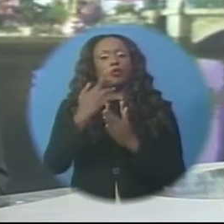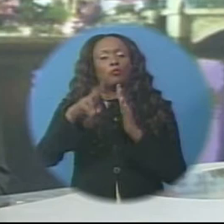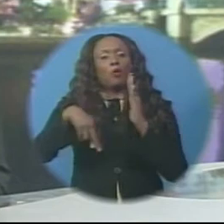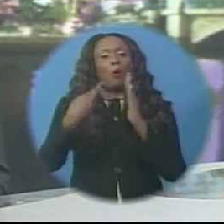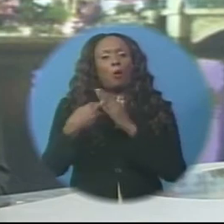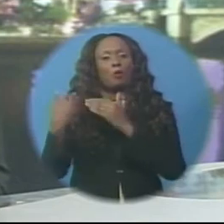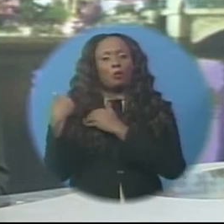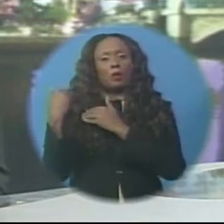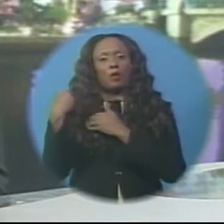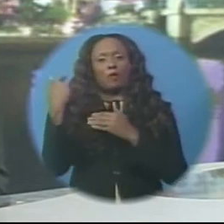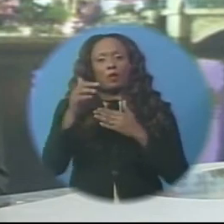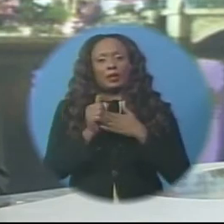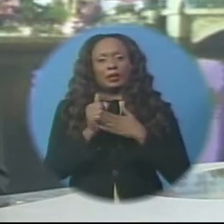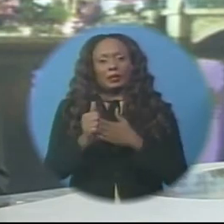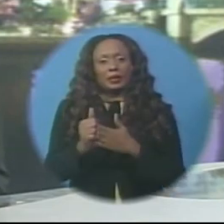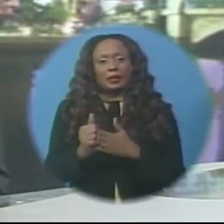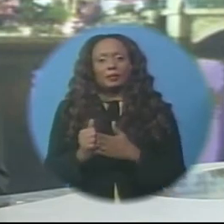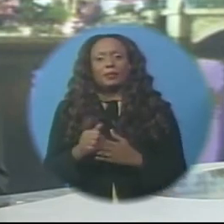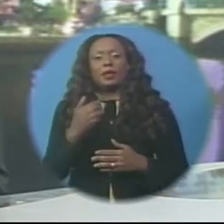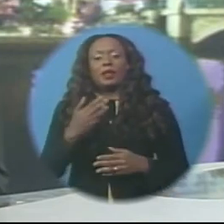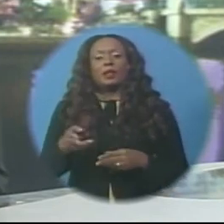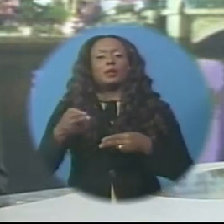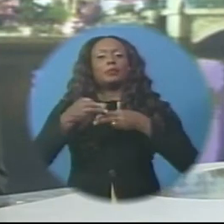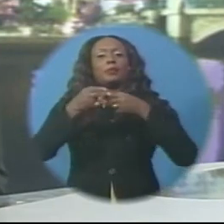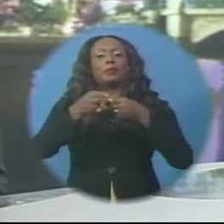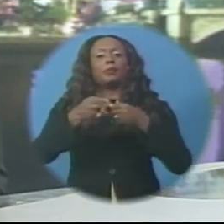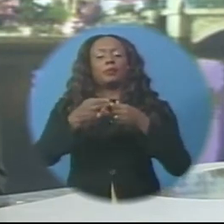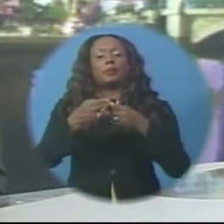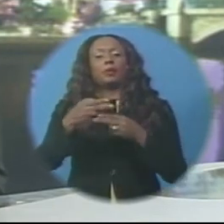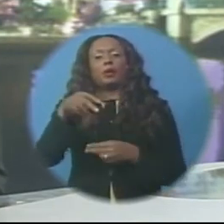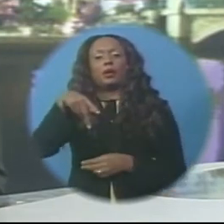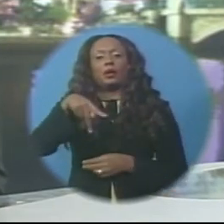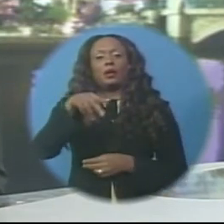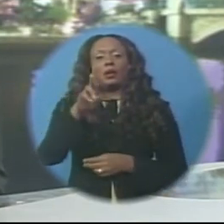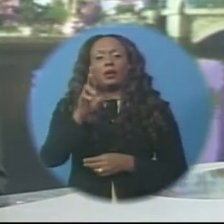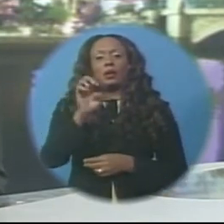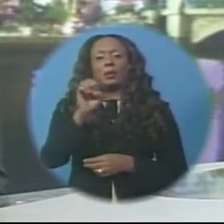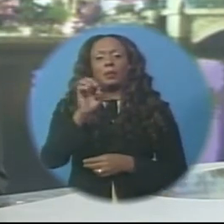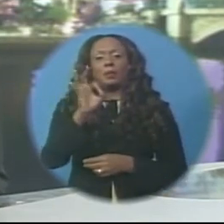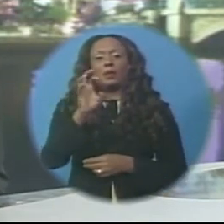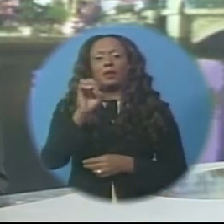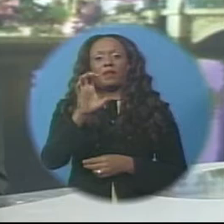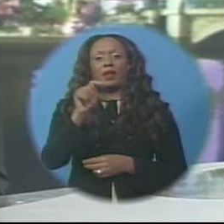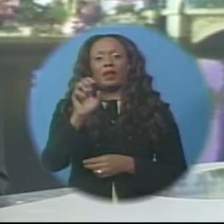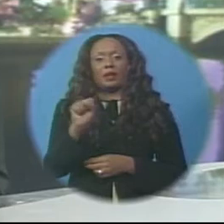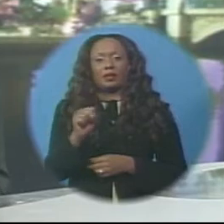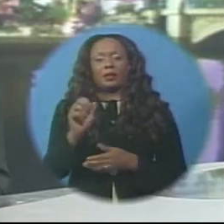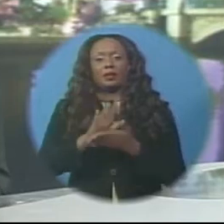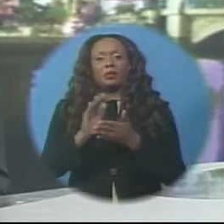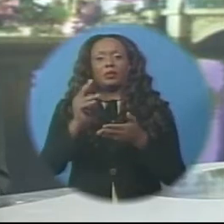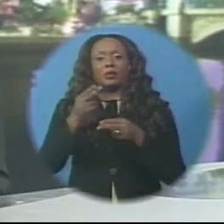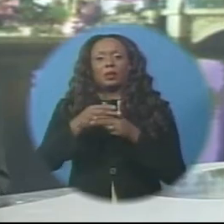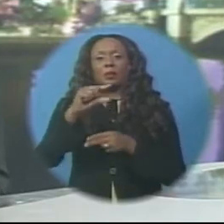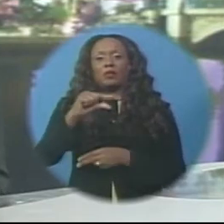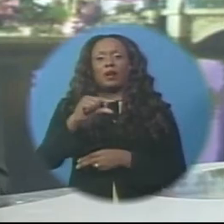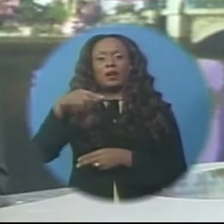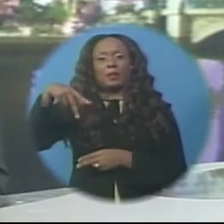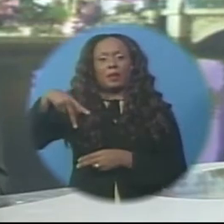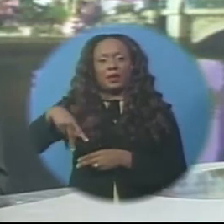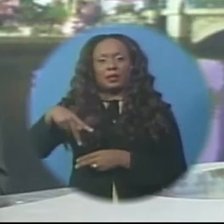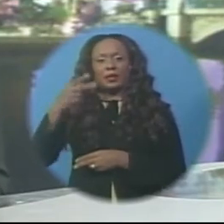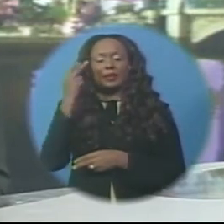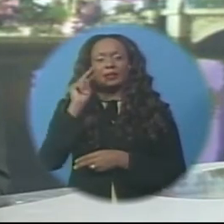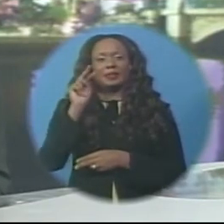date. This as they were named the newest crop of prefects at the Grantley Prescott Memorial Primary School. Sharika Griffith was